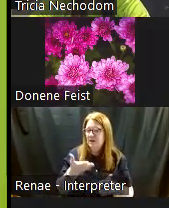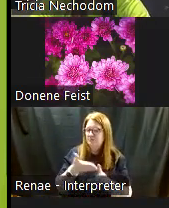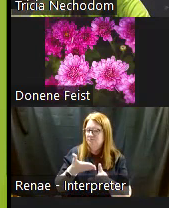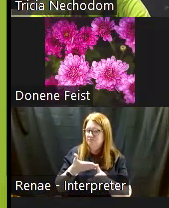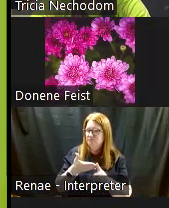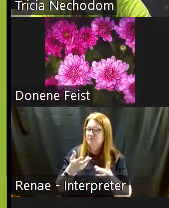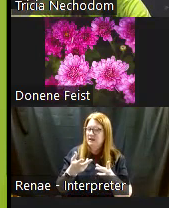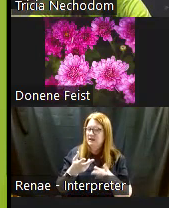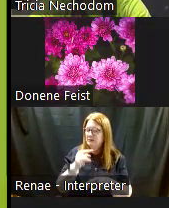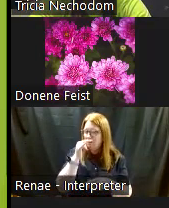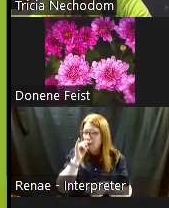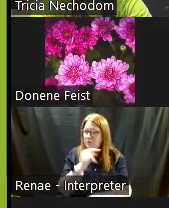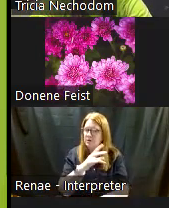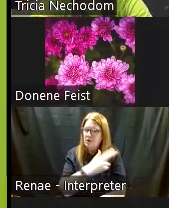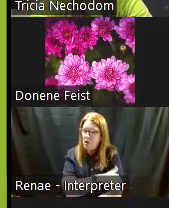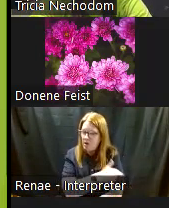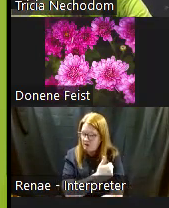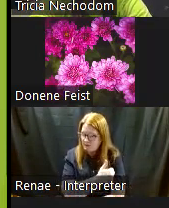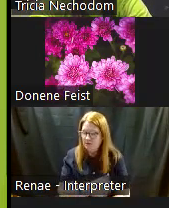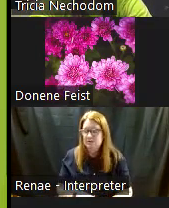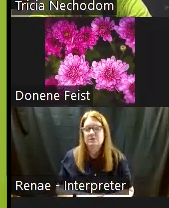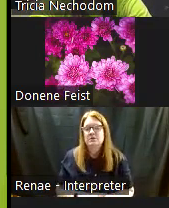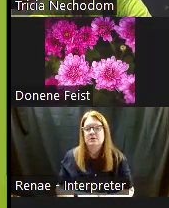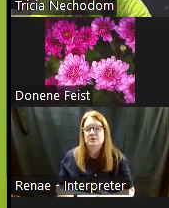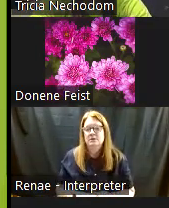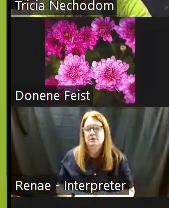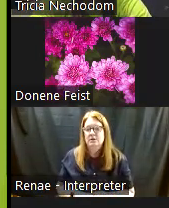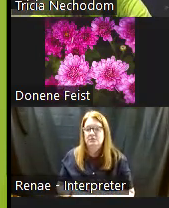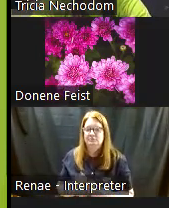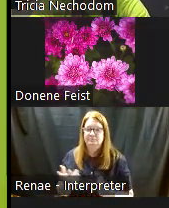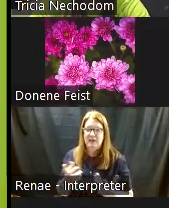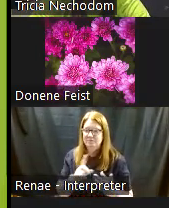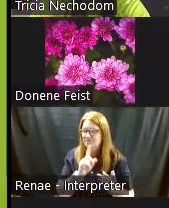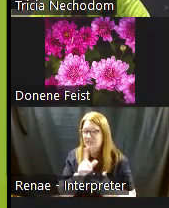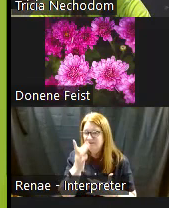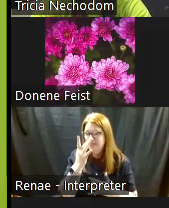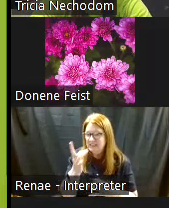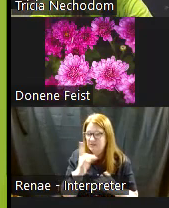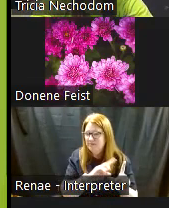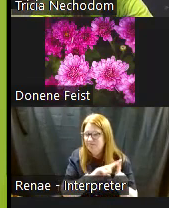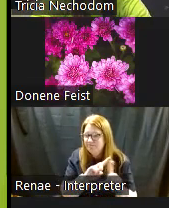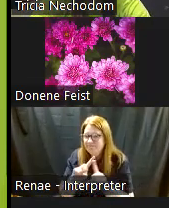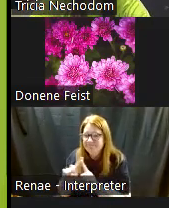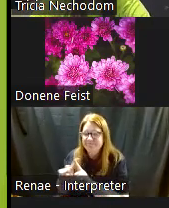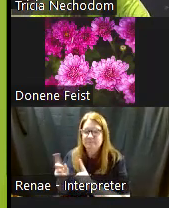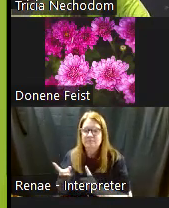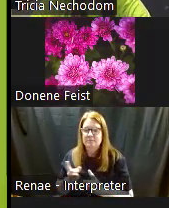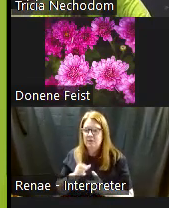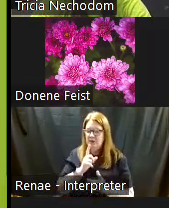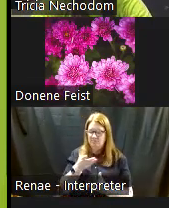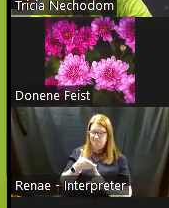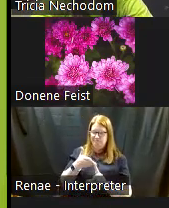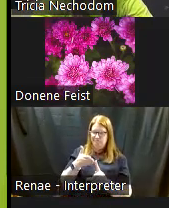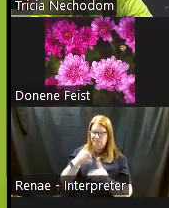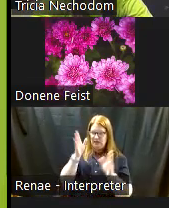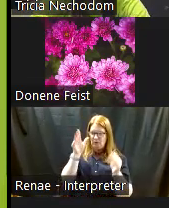hospital settings. I have clinical interests in a lot of things, but currently my main clinical interests are